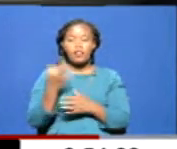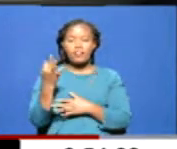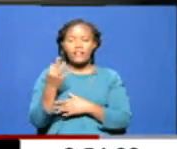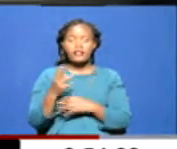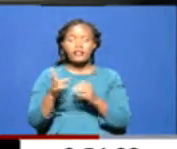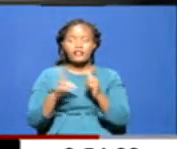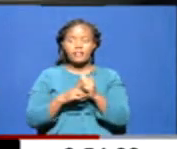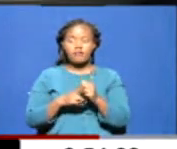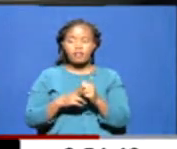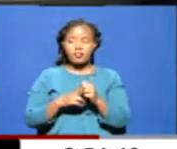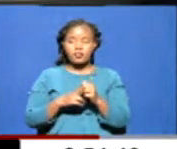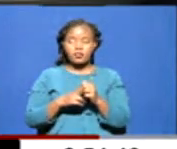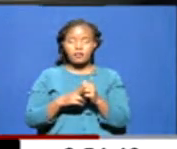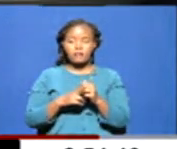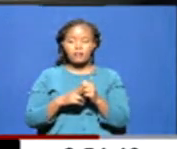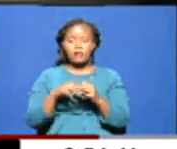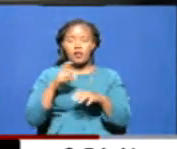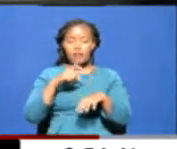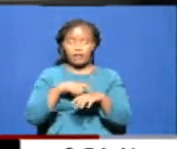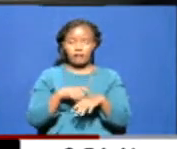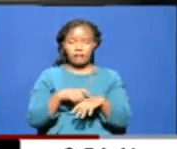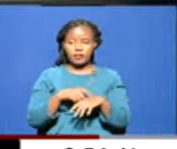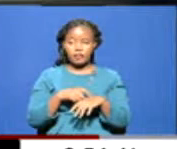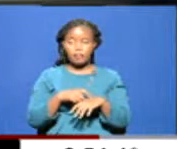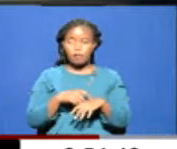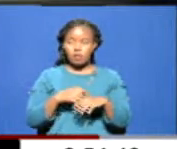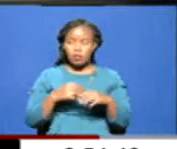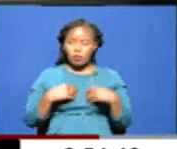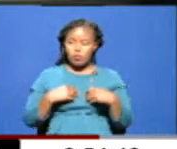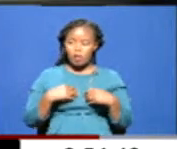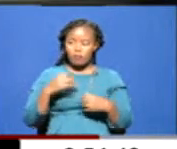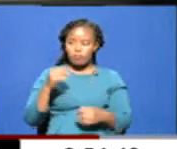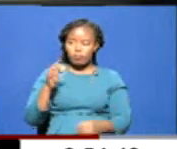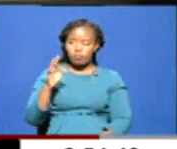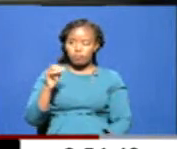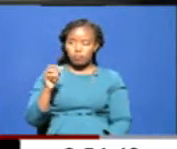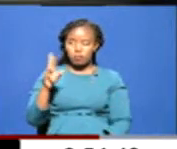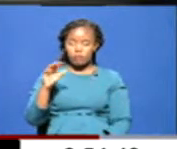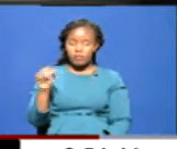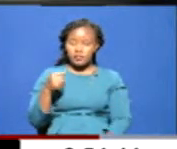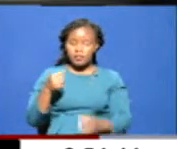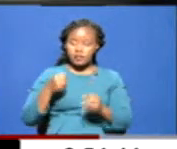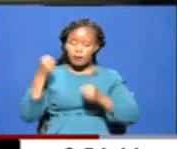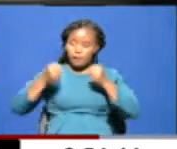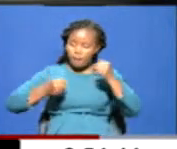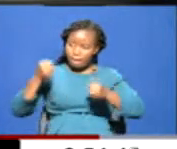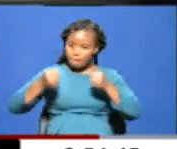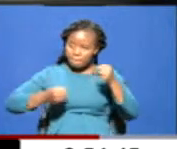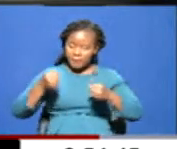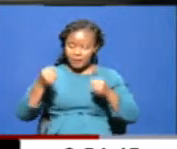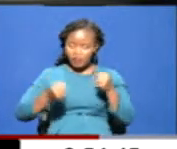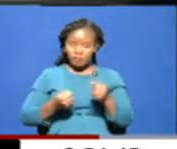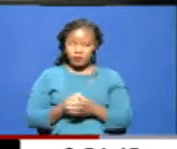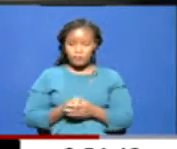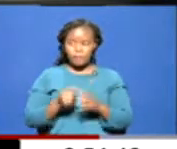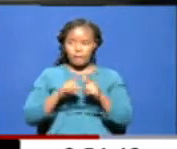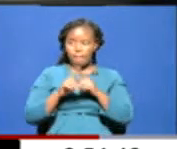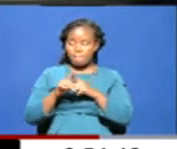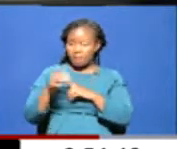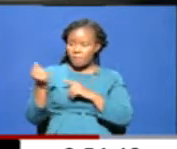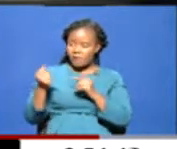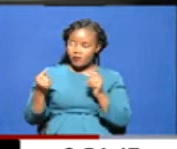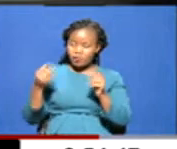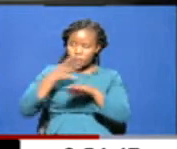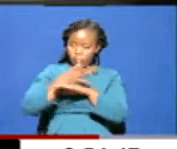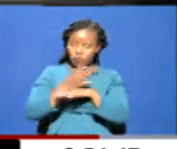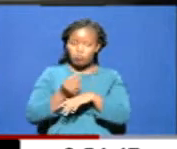37th edition of the ASICS Firenze Marathon, a World Athletics Label Road Race. Kutut crossed the finish line in